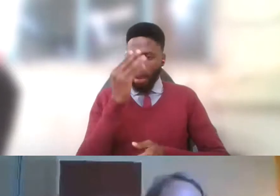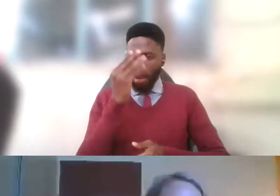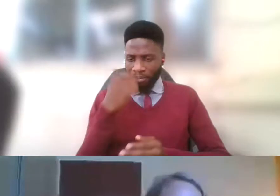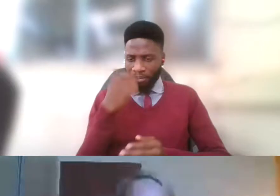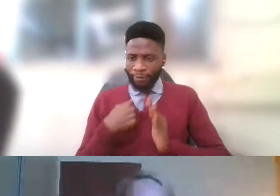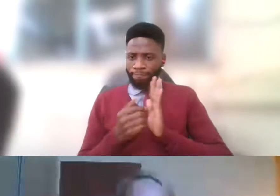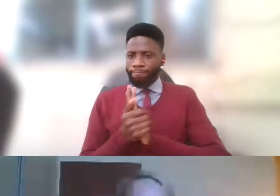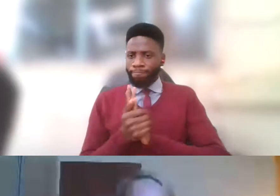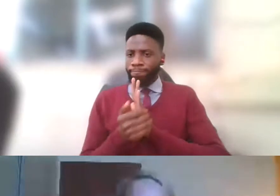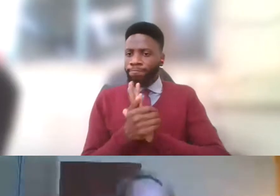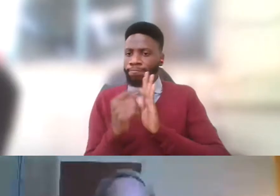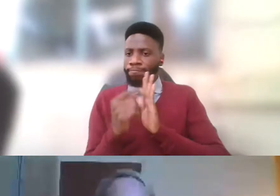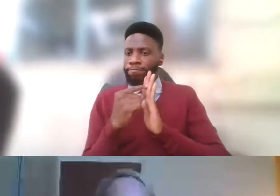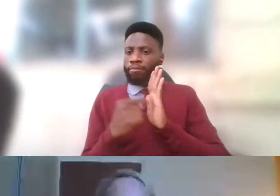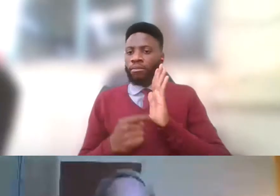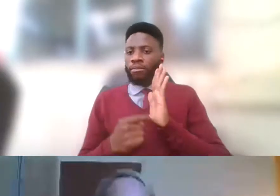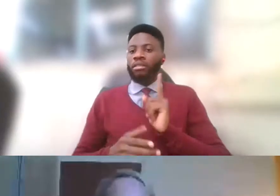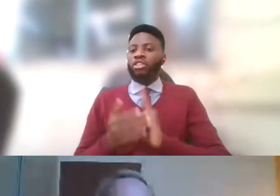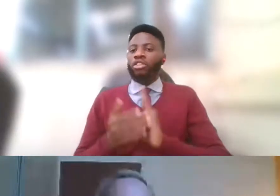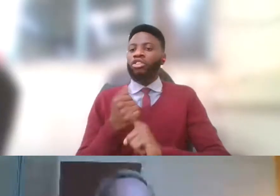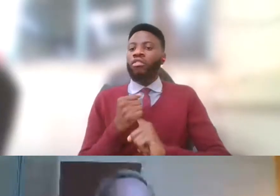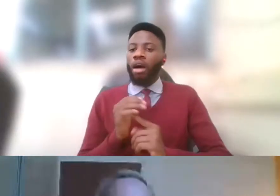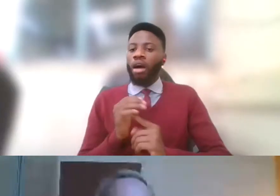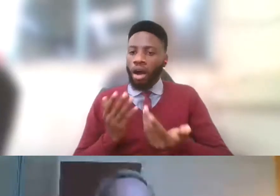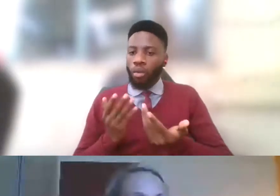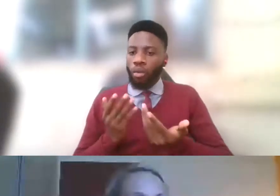all these things have been accelerated.